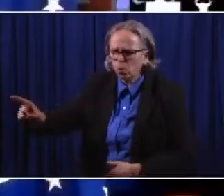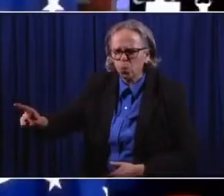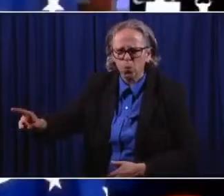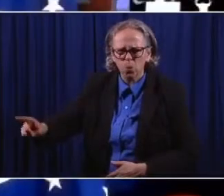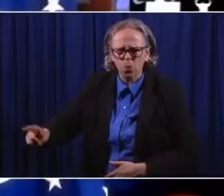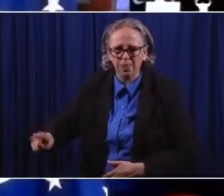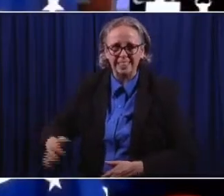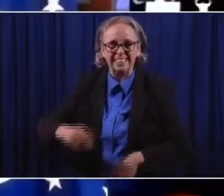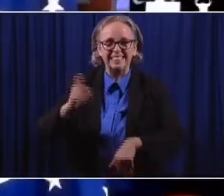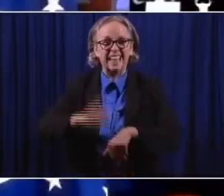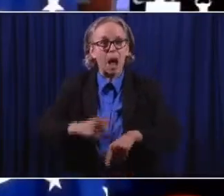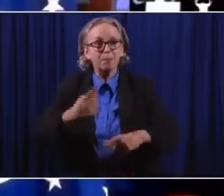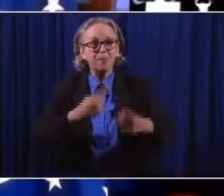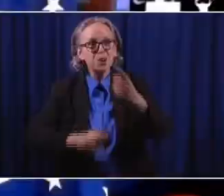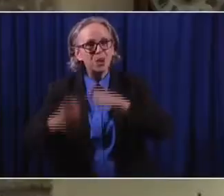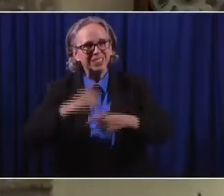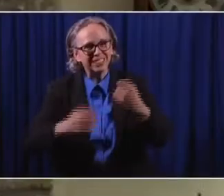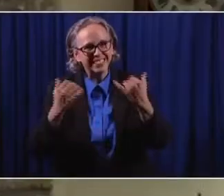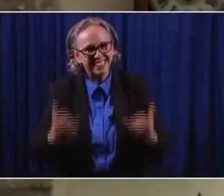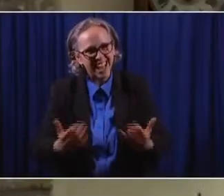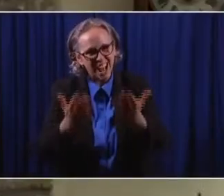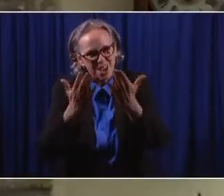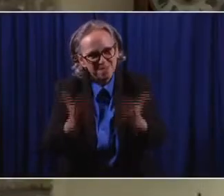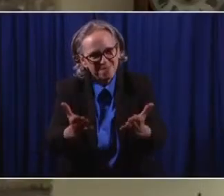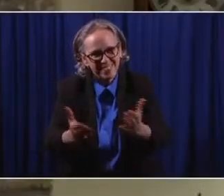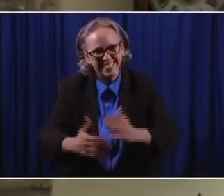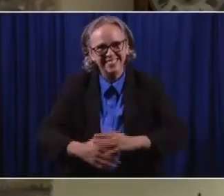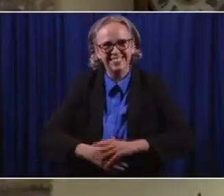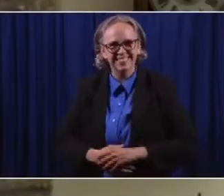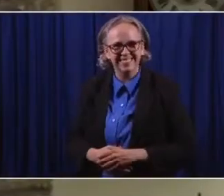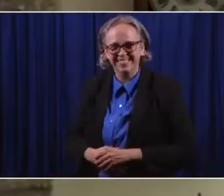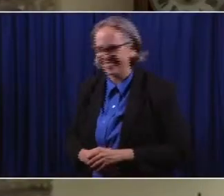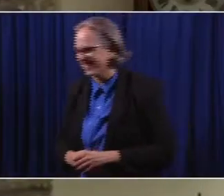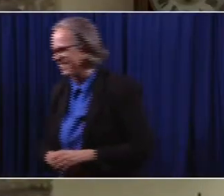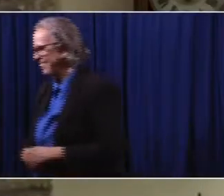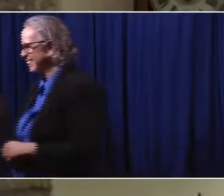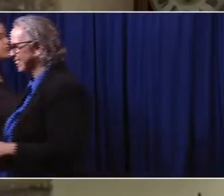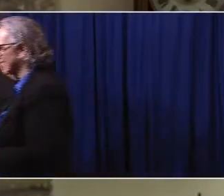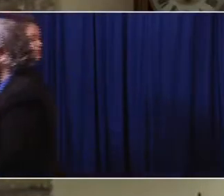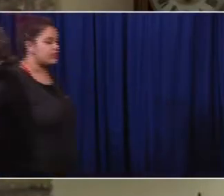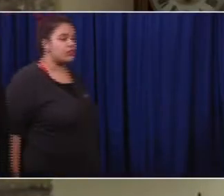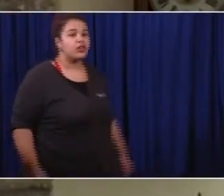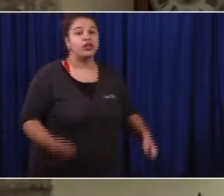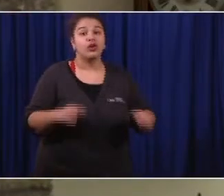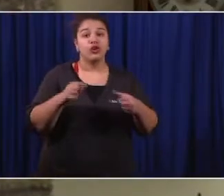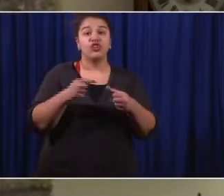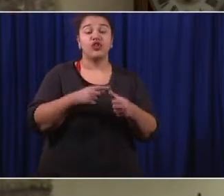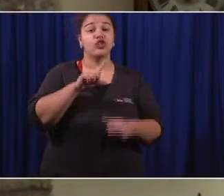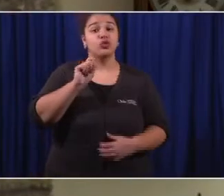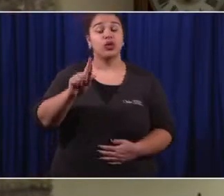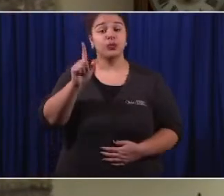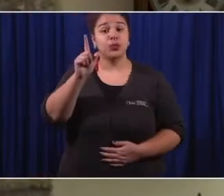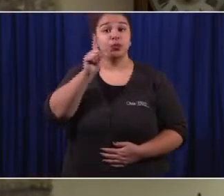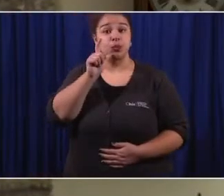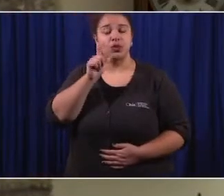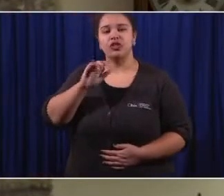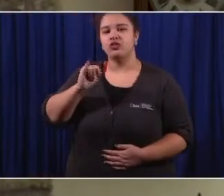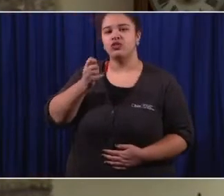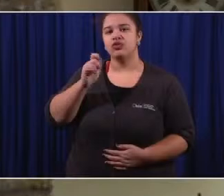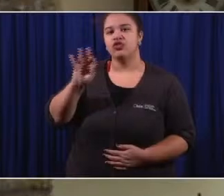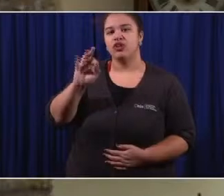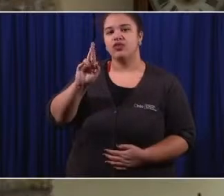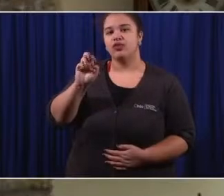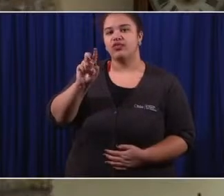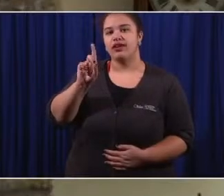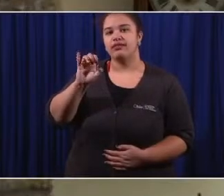questions. Governor, first question today is from Jeff Reddick at WSYX in Columbus. Good